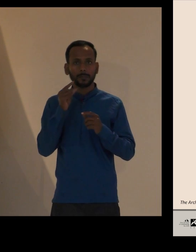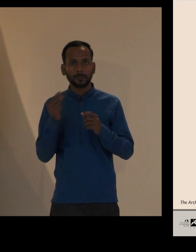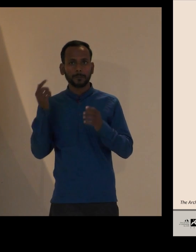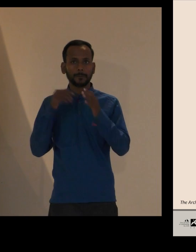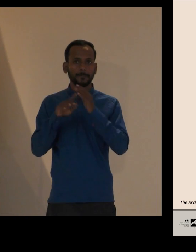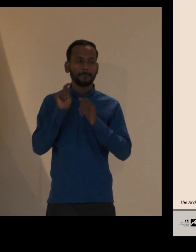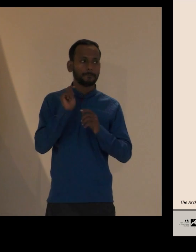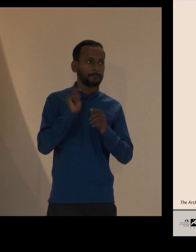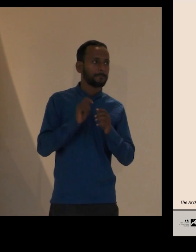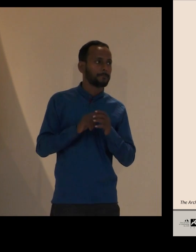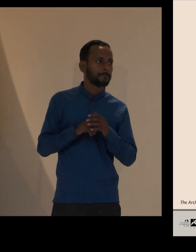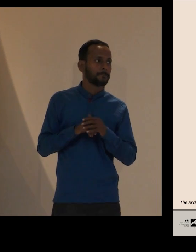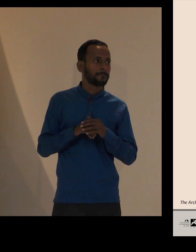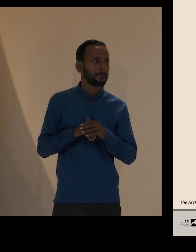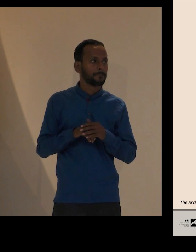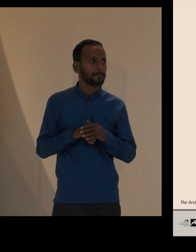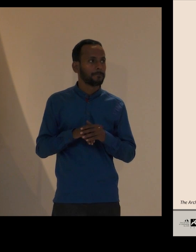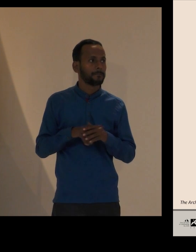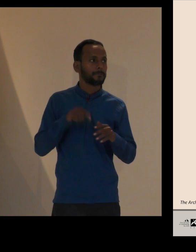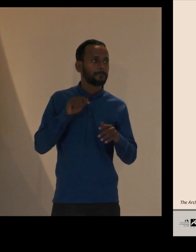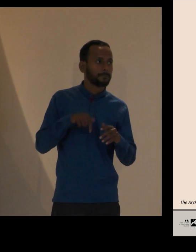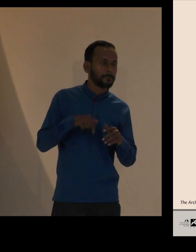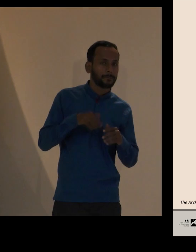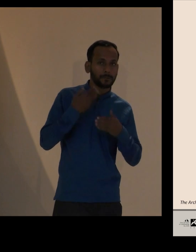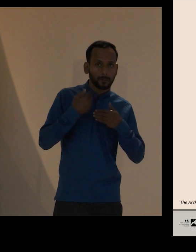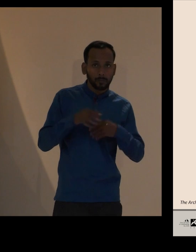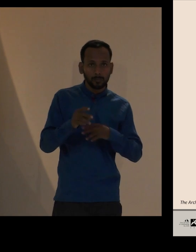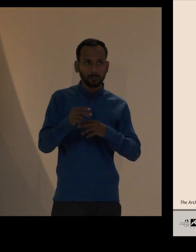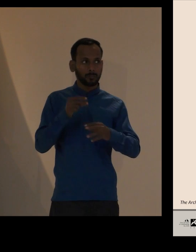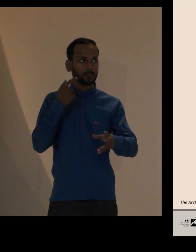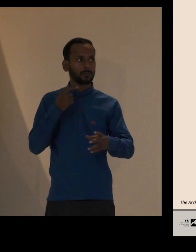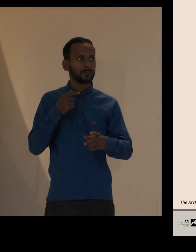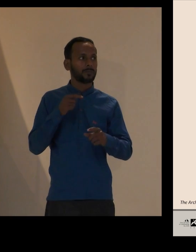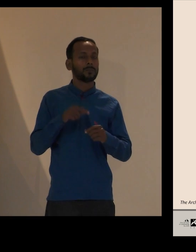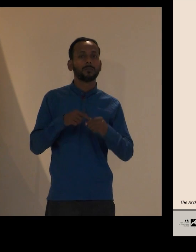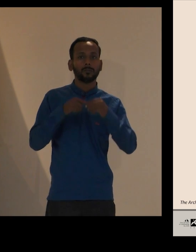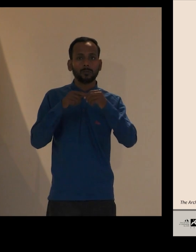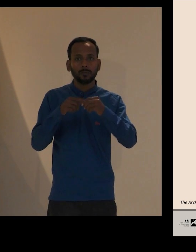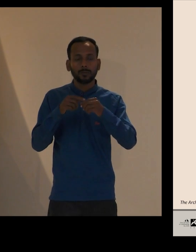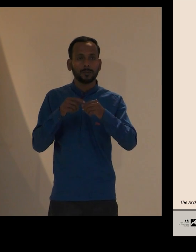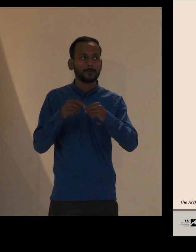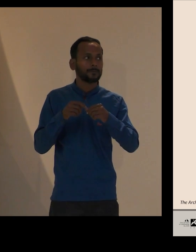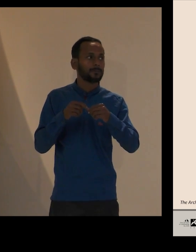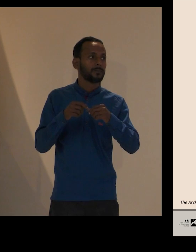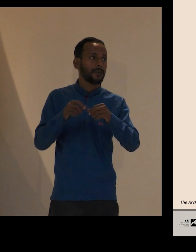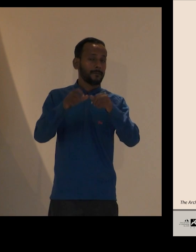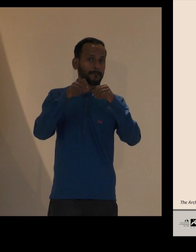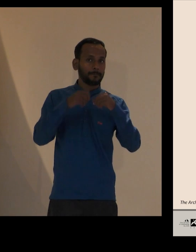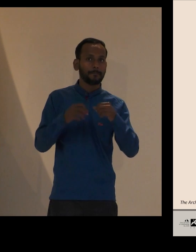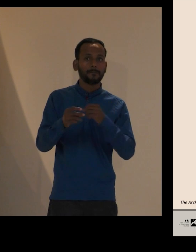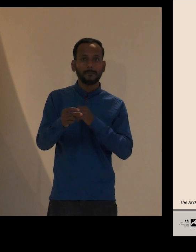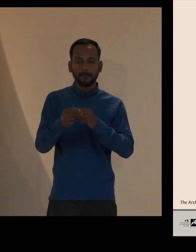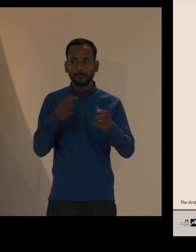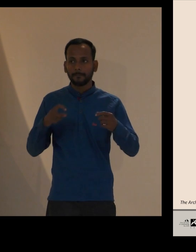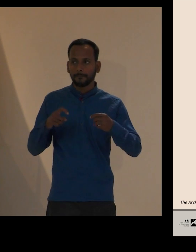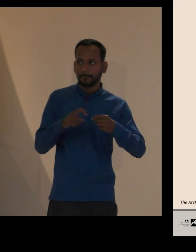10 to 15 minutes, and then I'm going to prompt them to respond to this question of collaboration, of